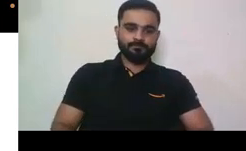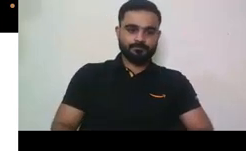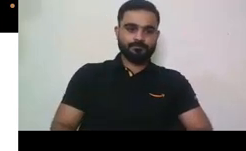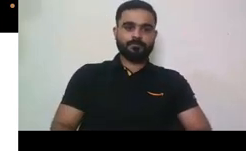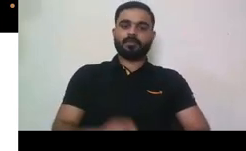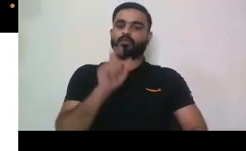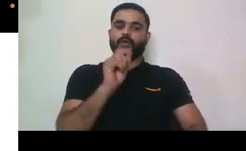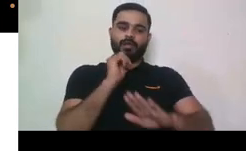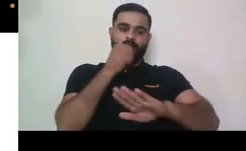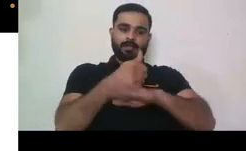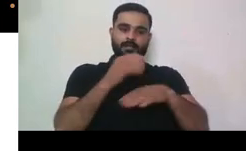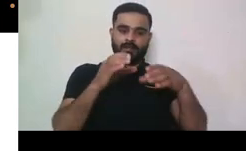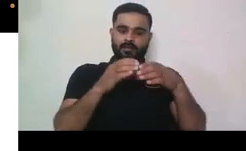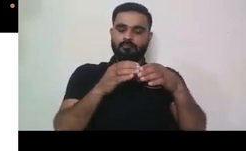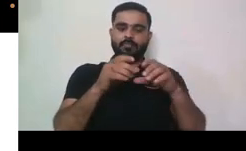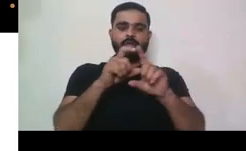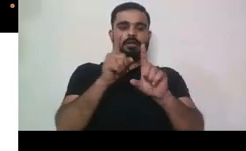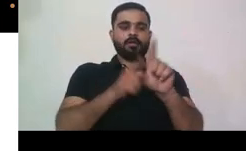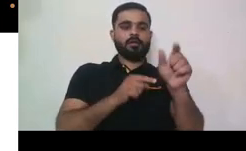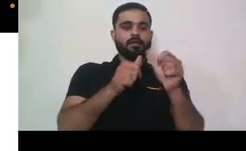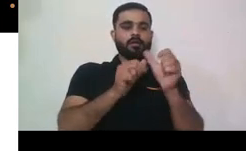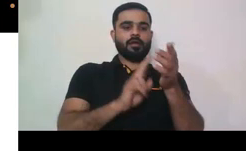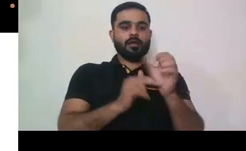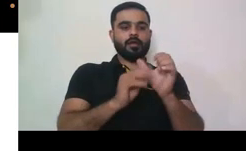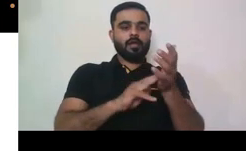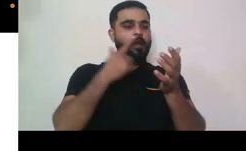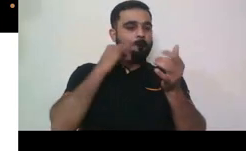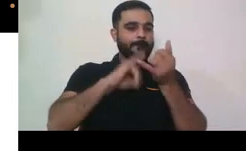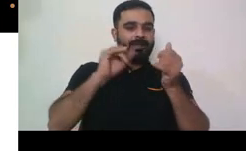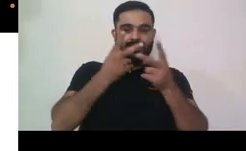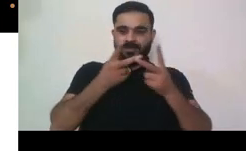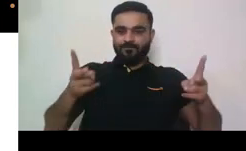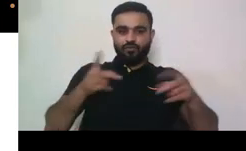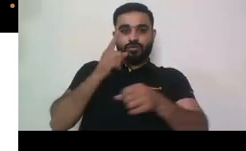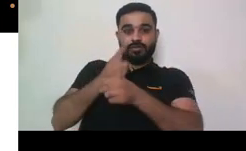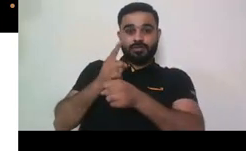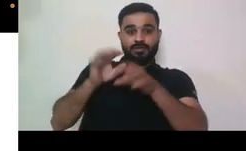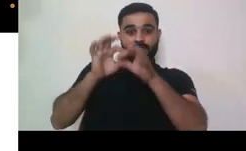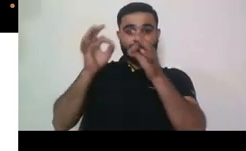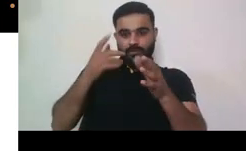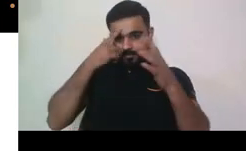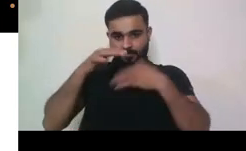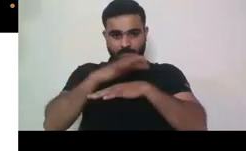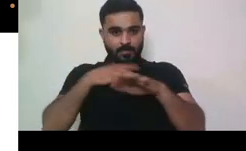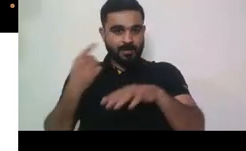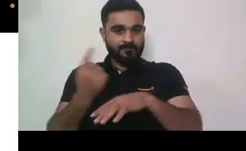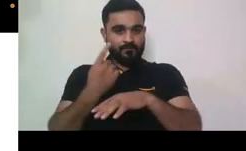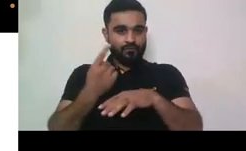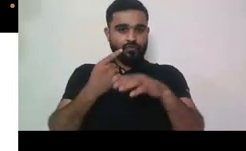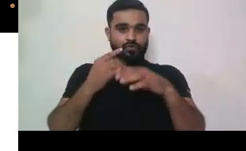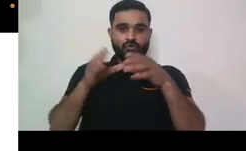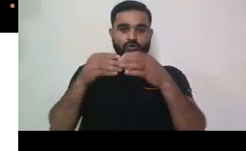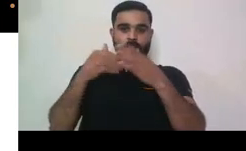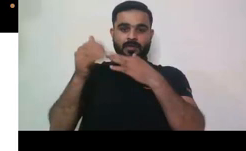is establishing group dynamics, and for that, the correct answer is teachers forming TDGs must establish group structures,